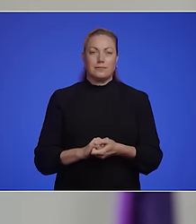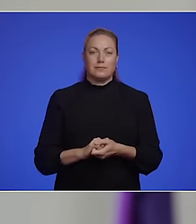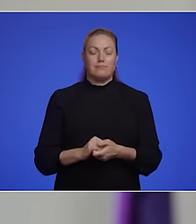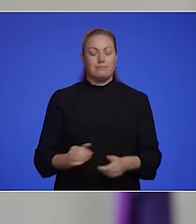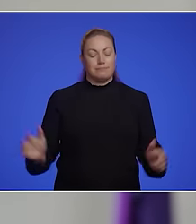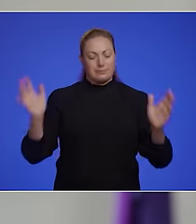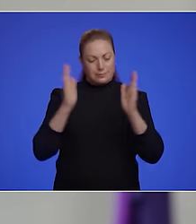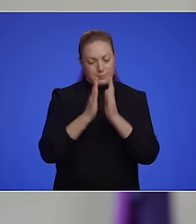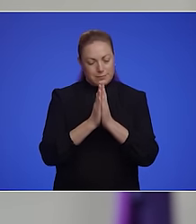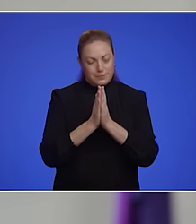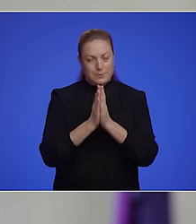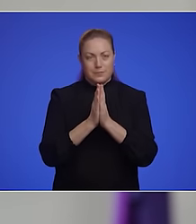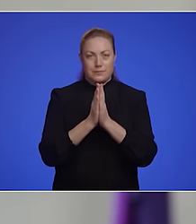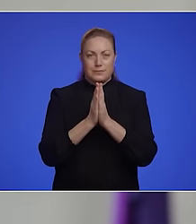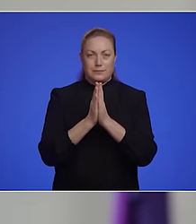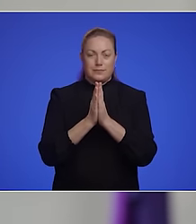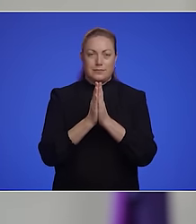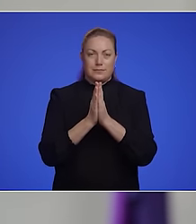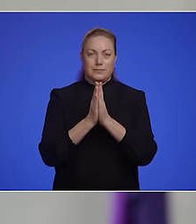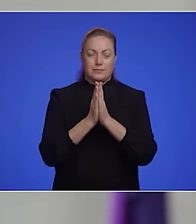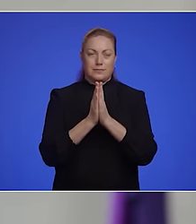Let us pray Let